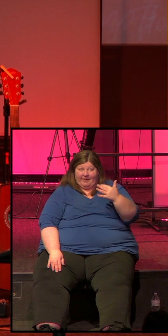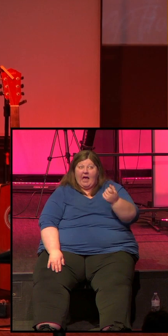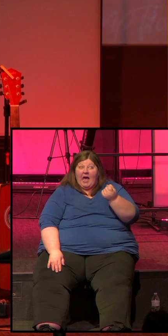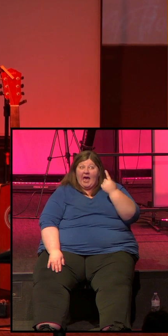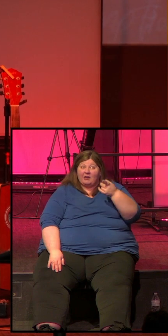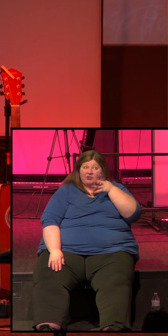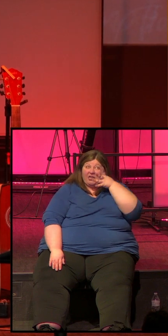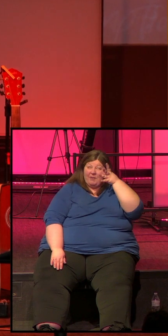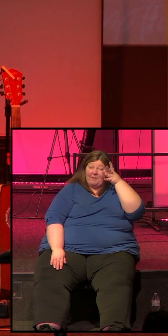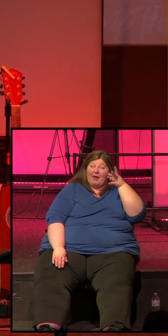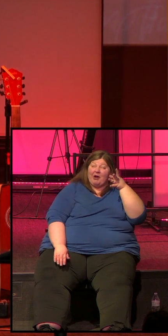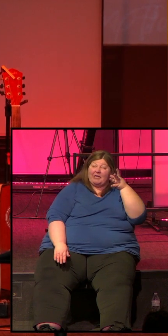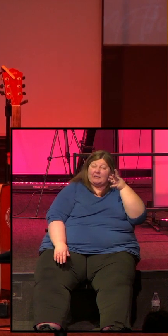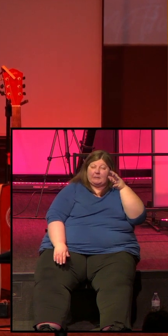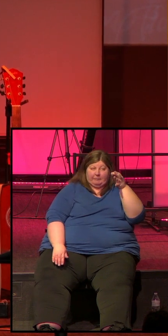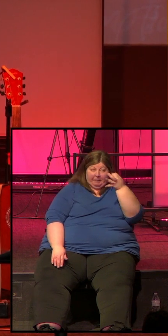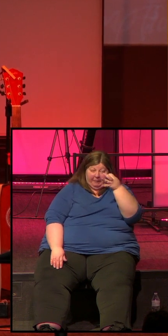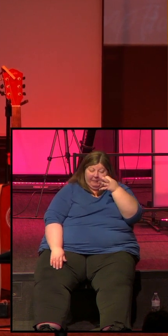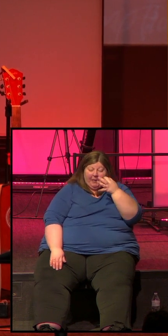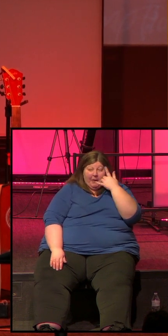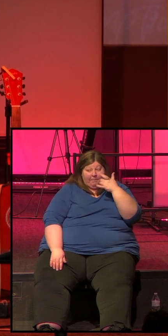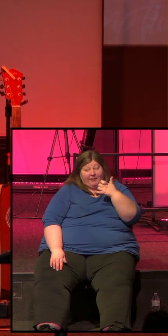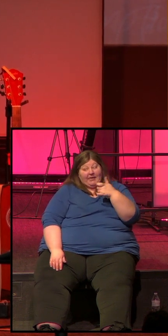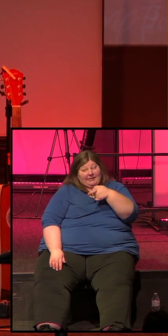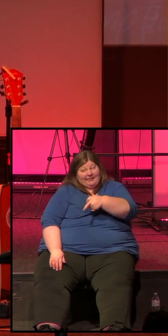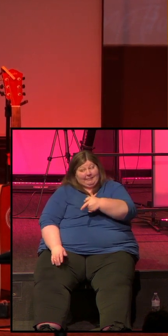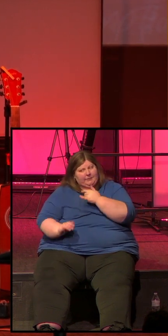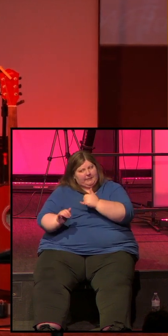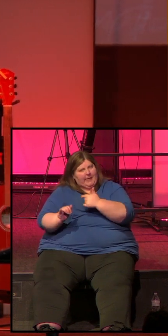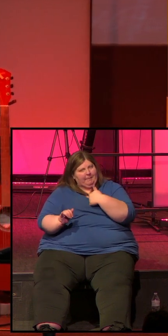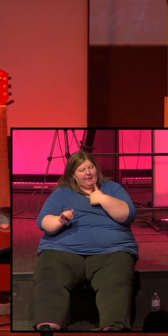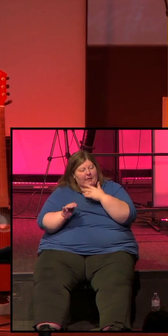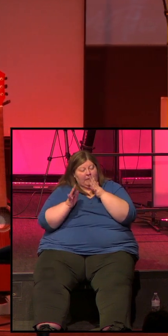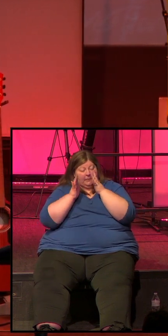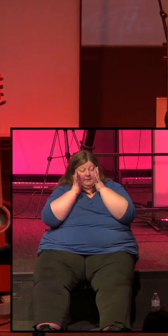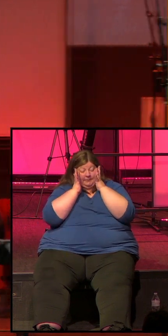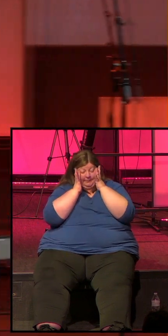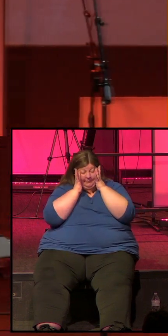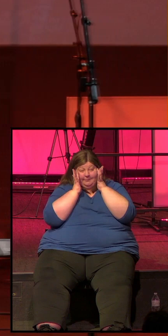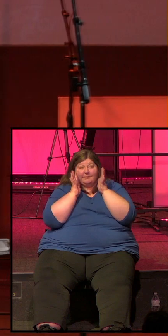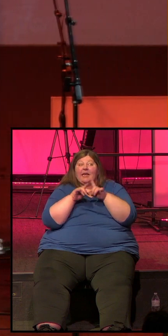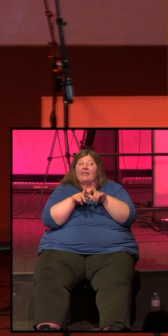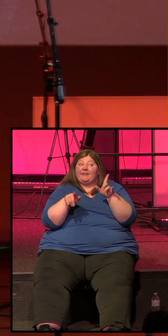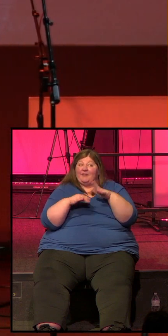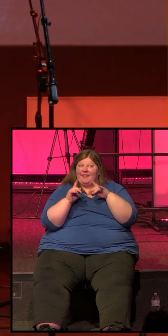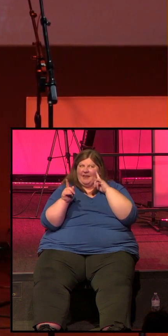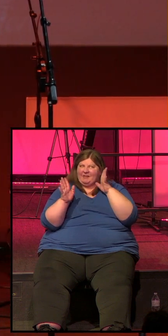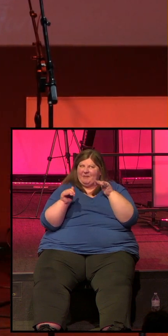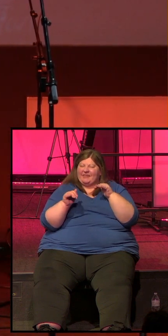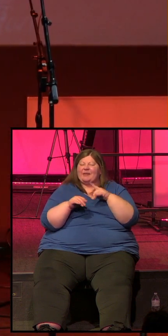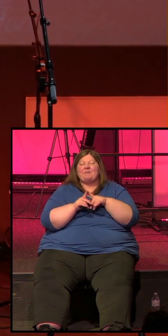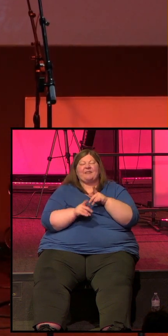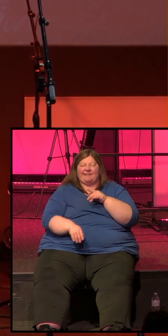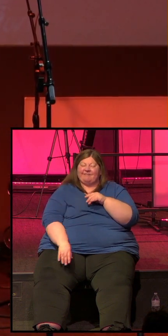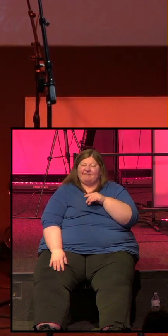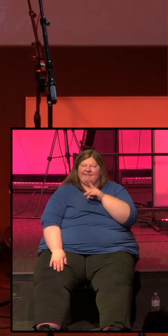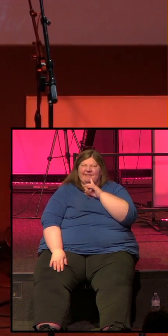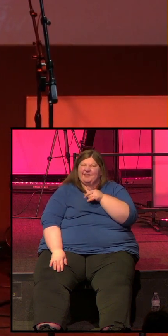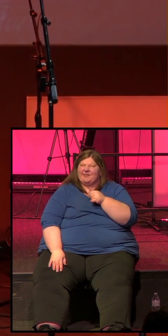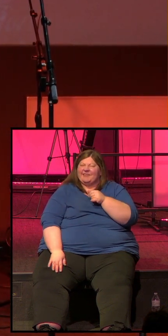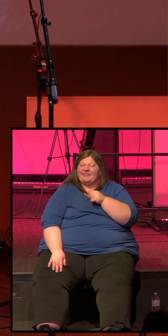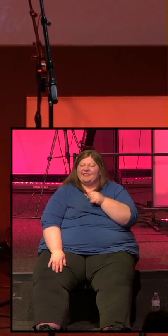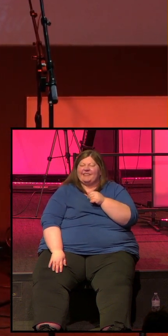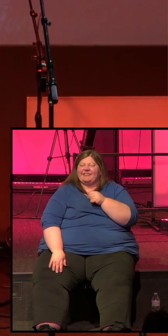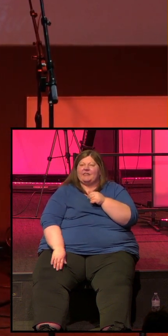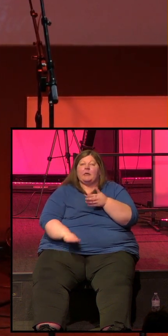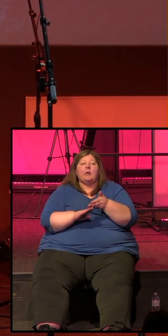prayer in a totally different way because I got one. And it's a little bit different than what I would have anticipated. But isn't it true? Right?